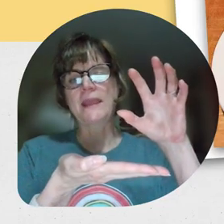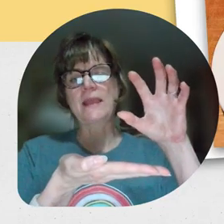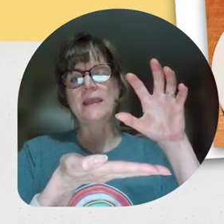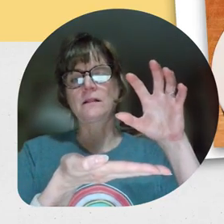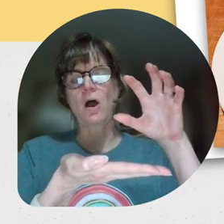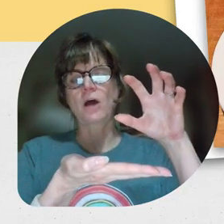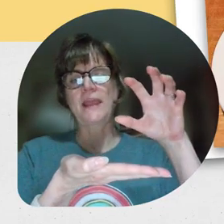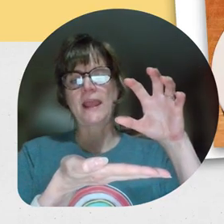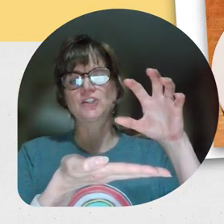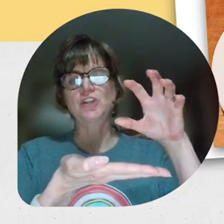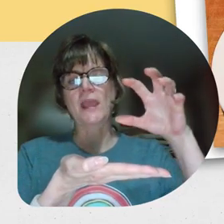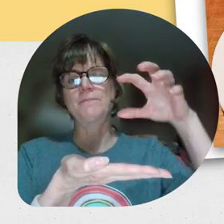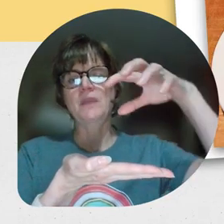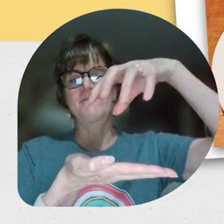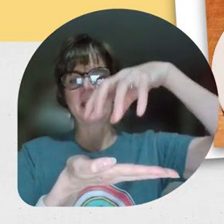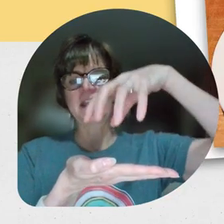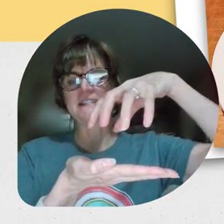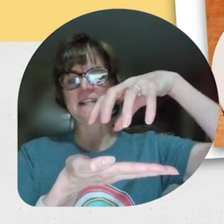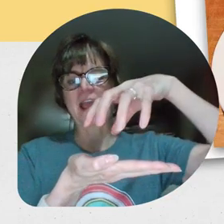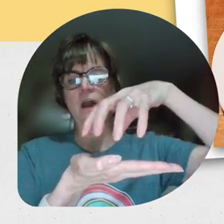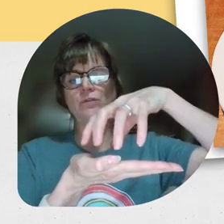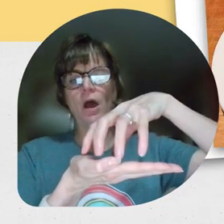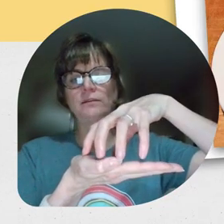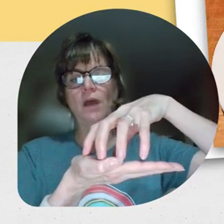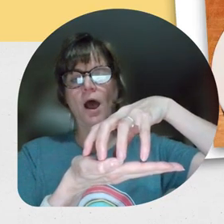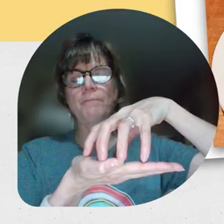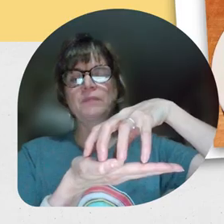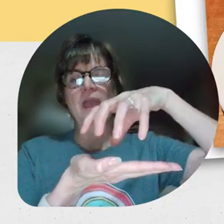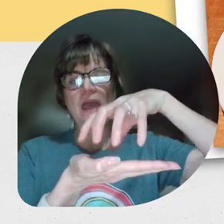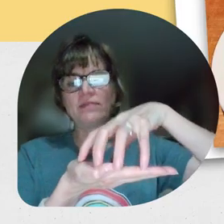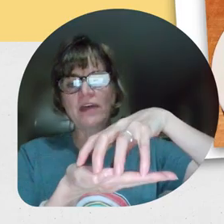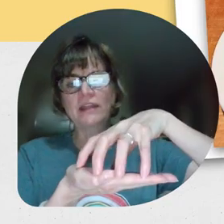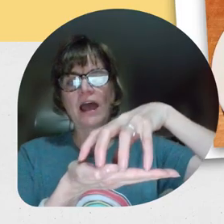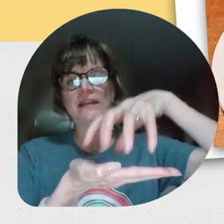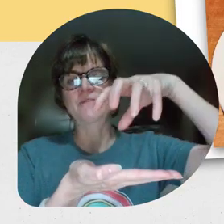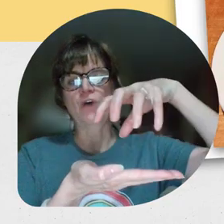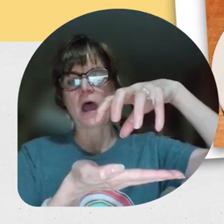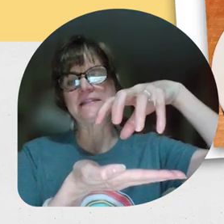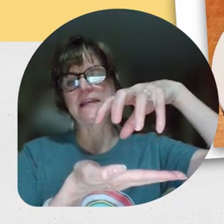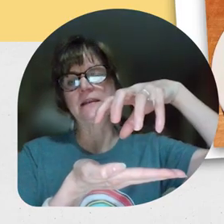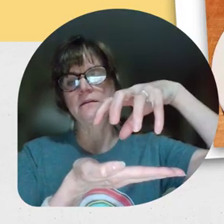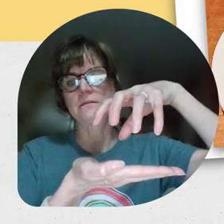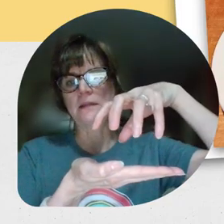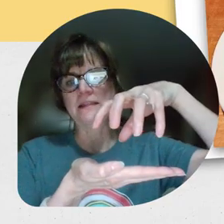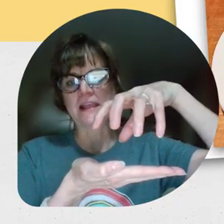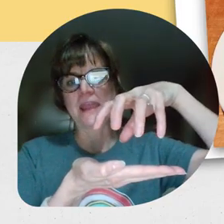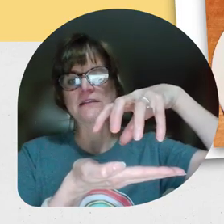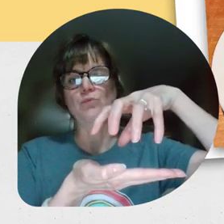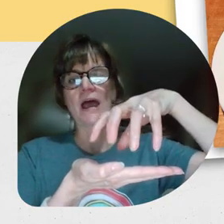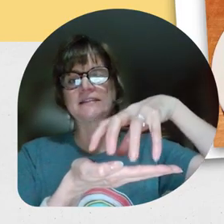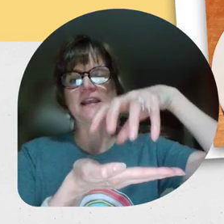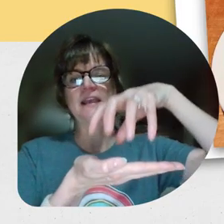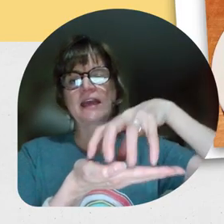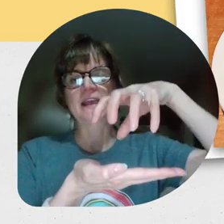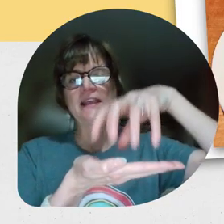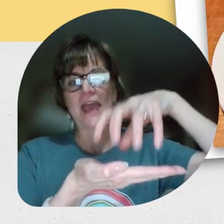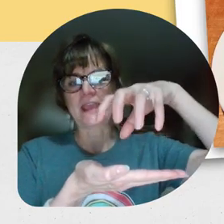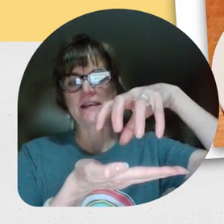to make a clawed hand shape facing down on top and then kind of rising like the cake is